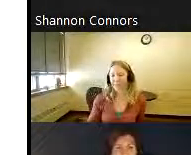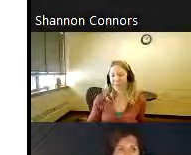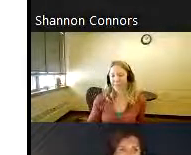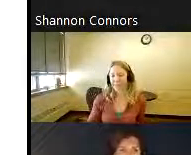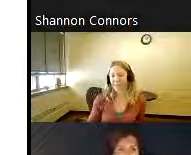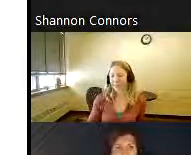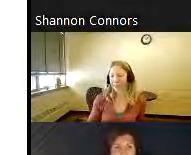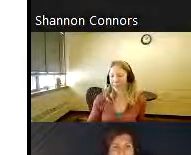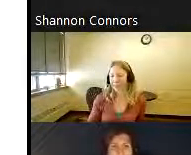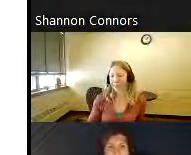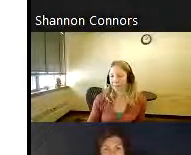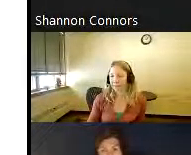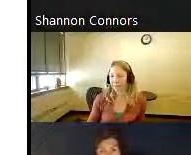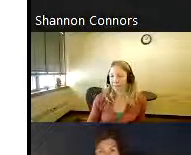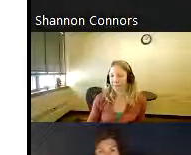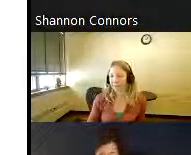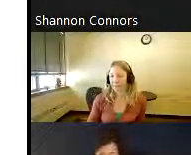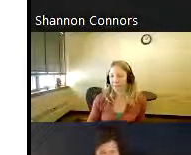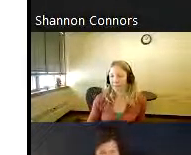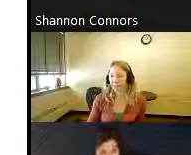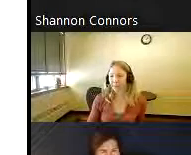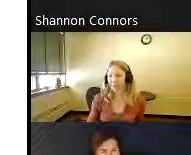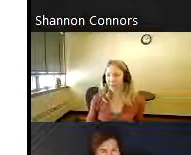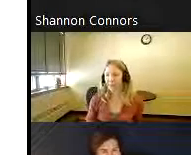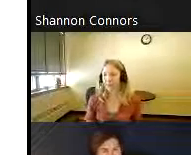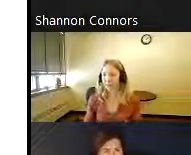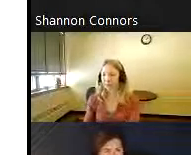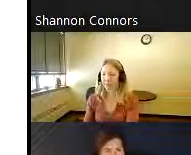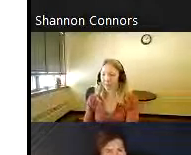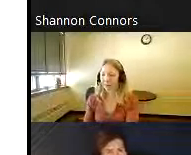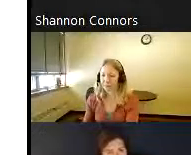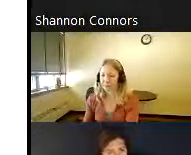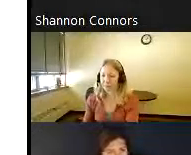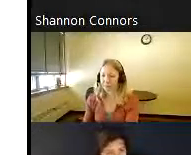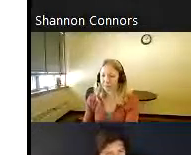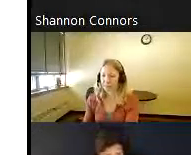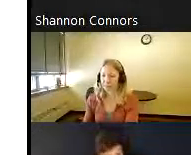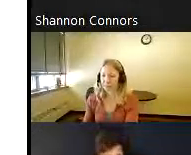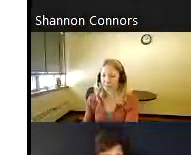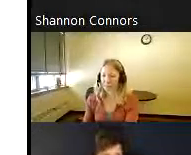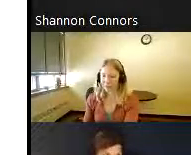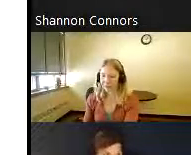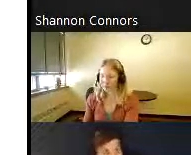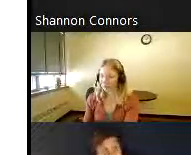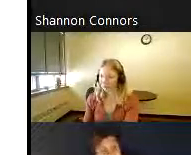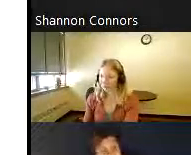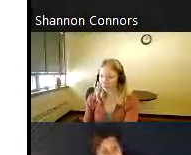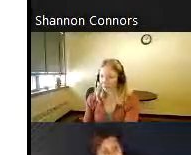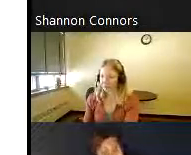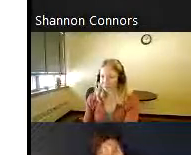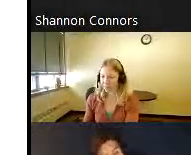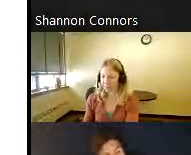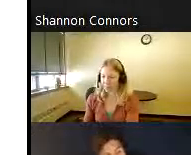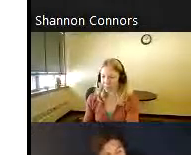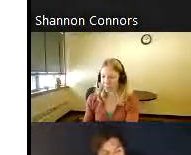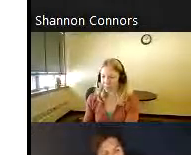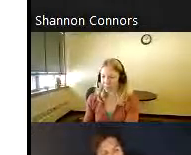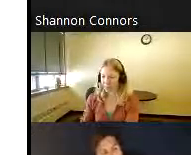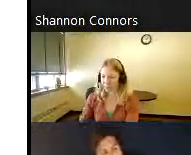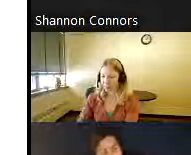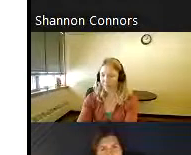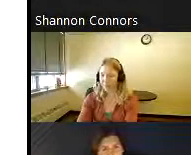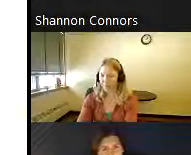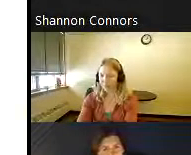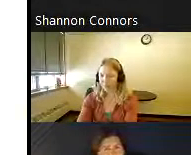often comes up to help them identify, well, what are the practices we can use to keep our operation viable and to cope with